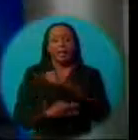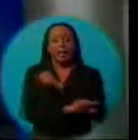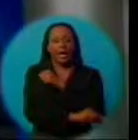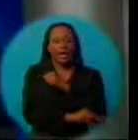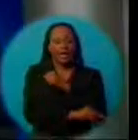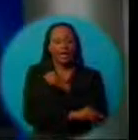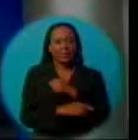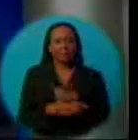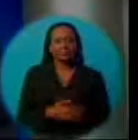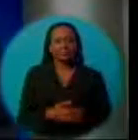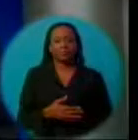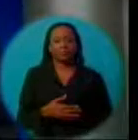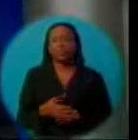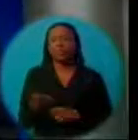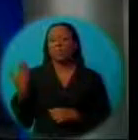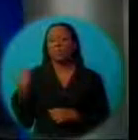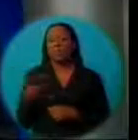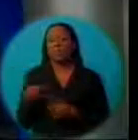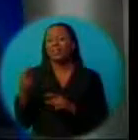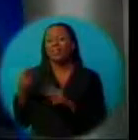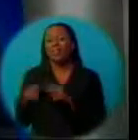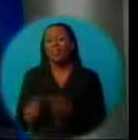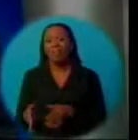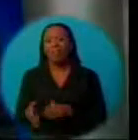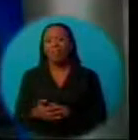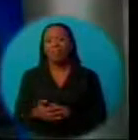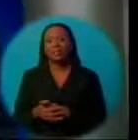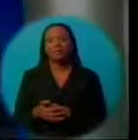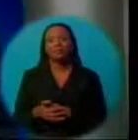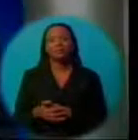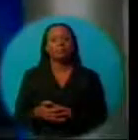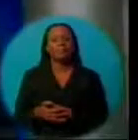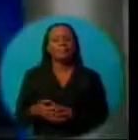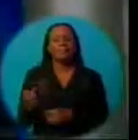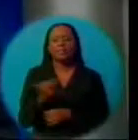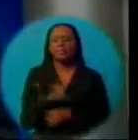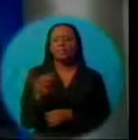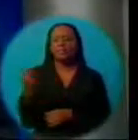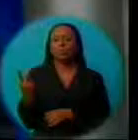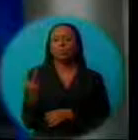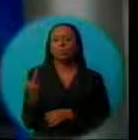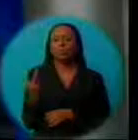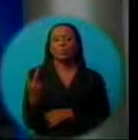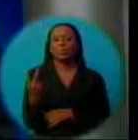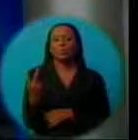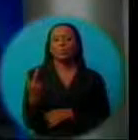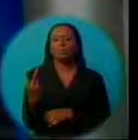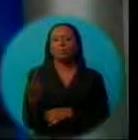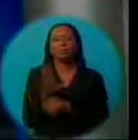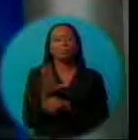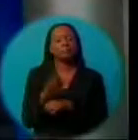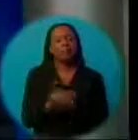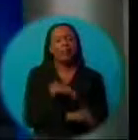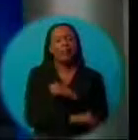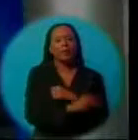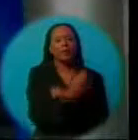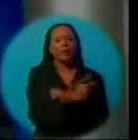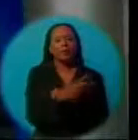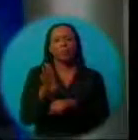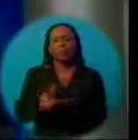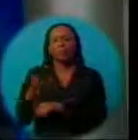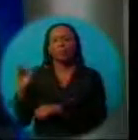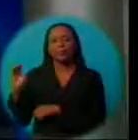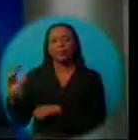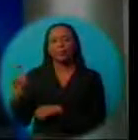losing last month. The score once again was 2-0, just as it was in the first leg, with Anthony Abrahams and Christopher Nurse